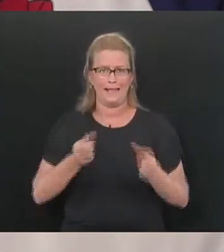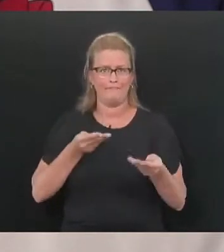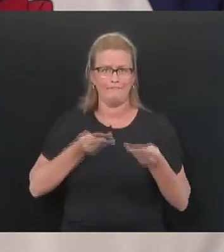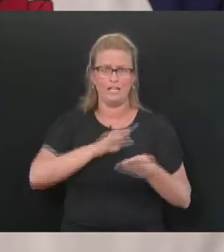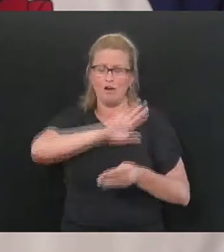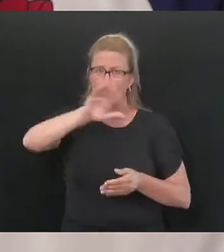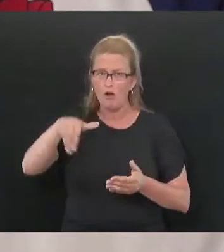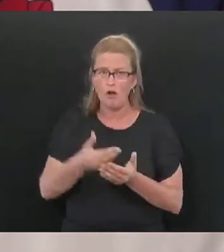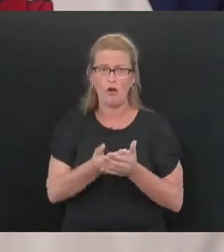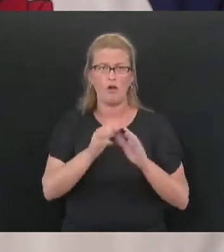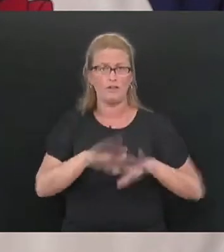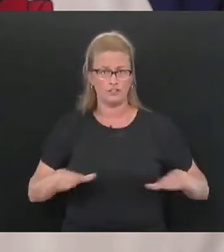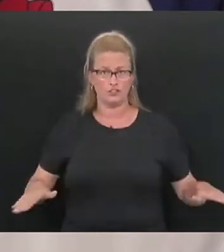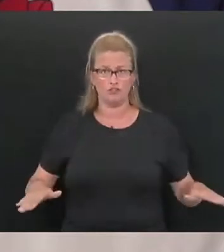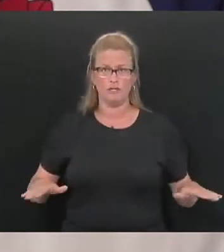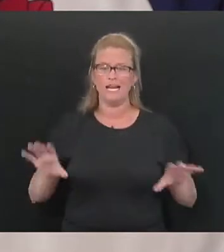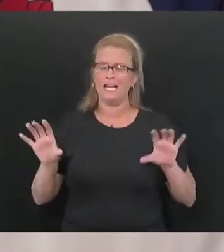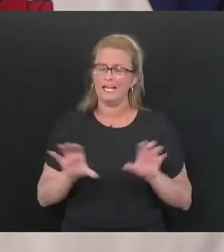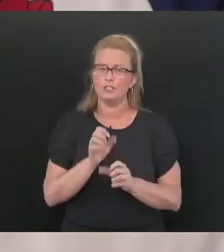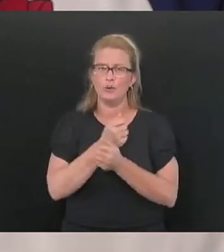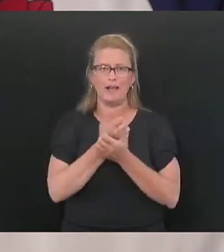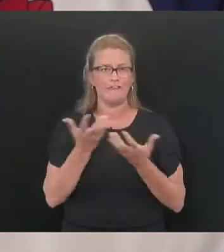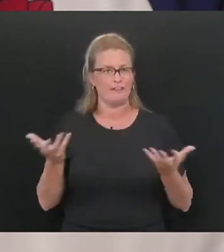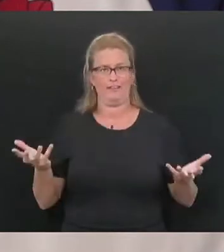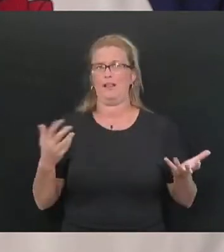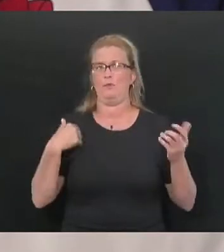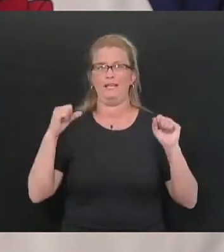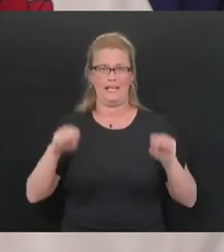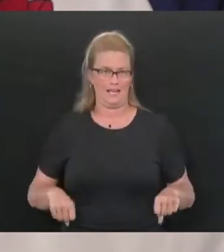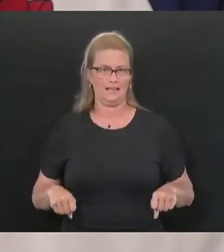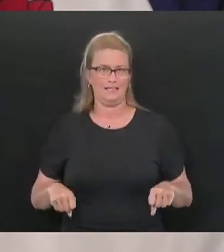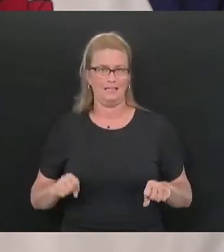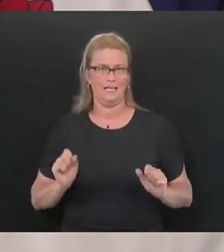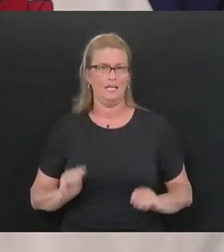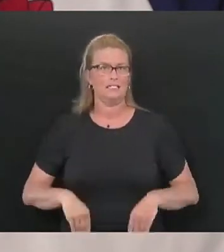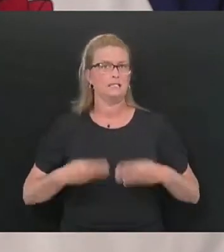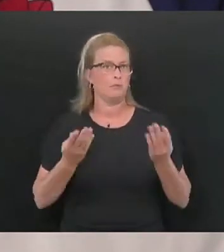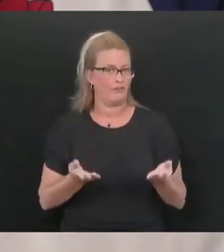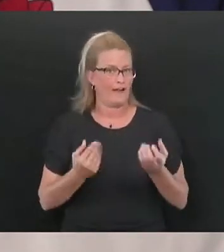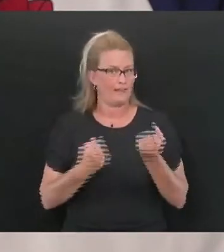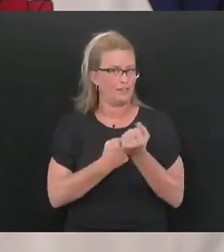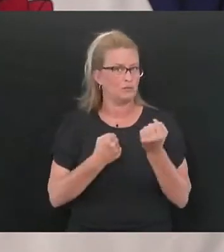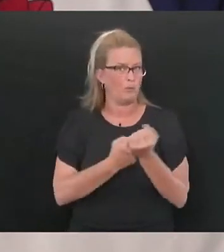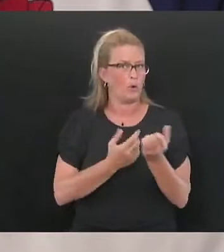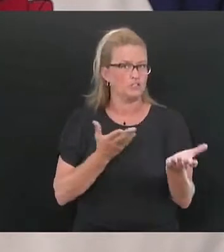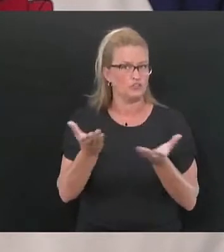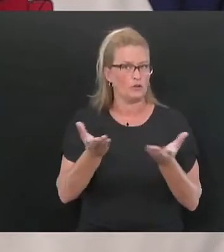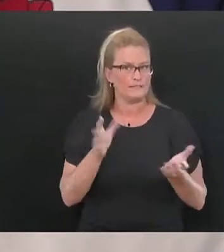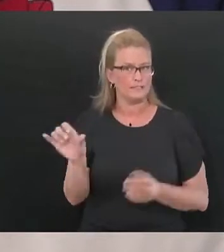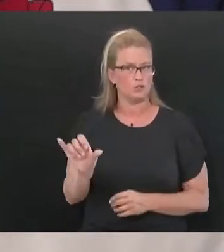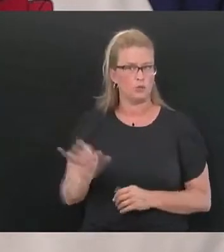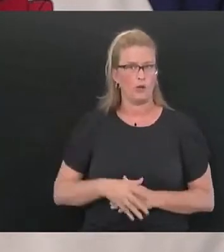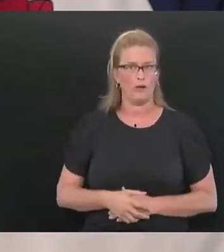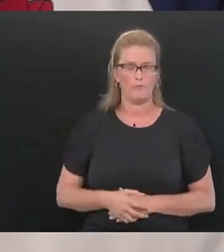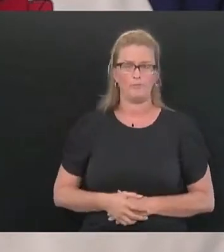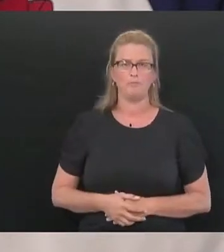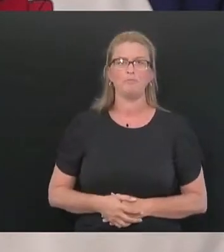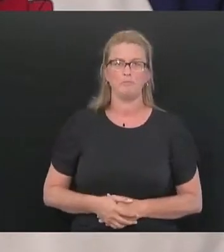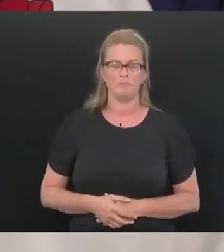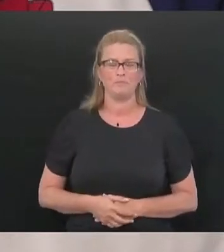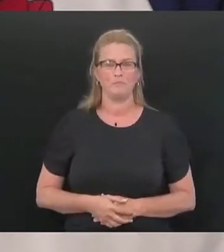kids and absolutely do everything we possibly can to provide all those support services as well.